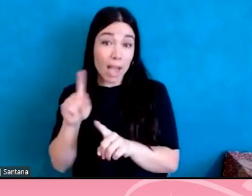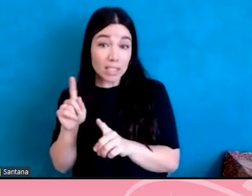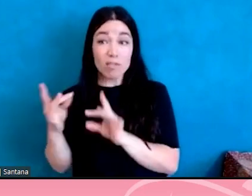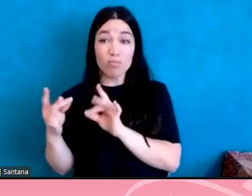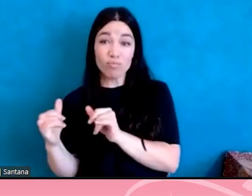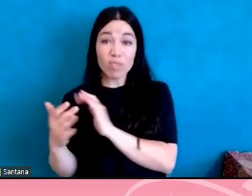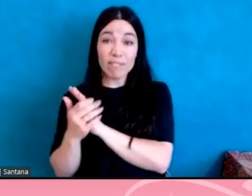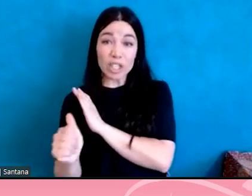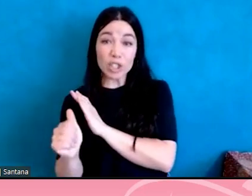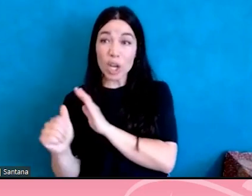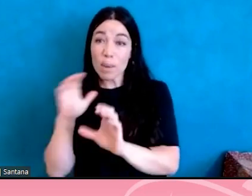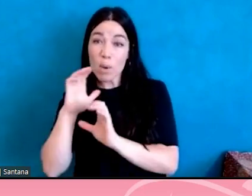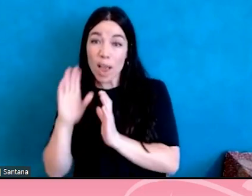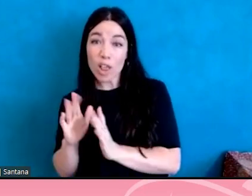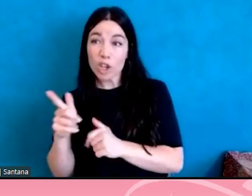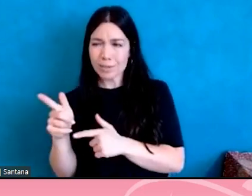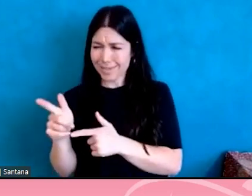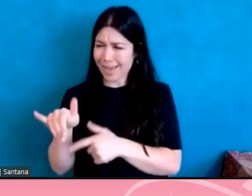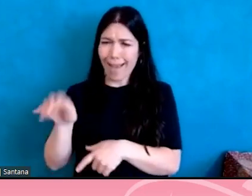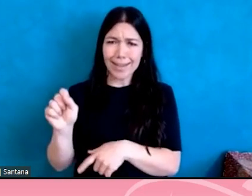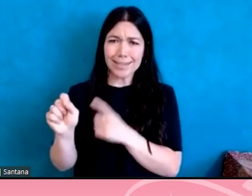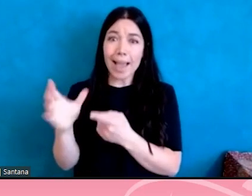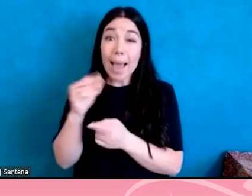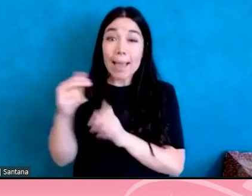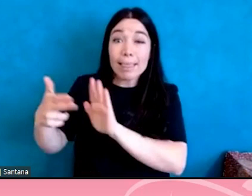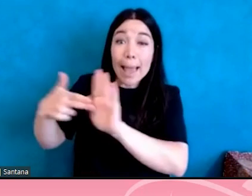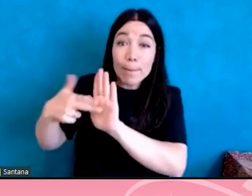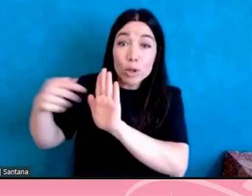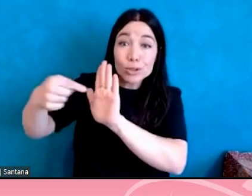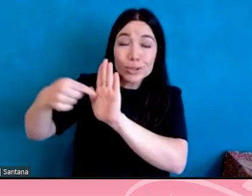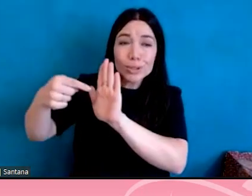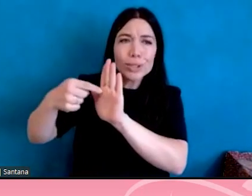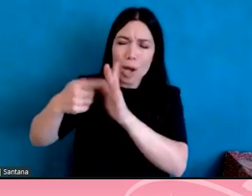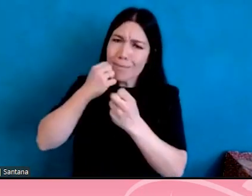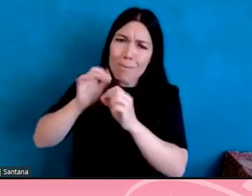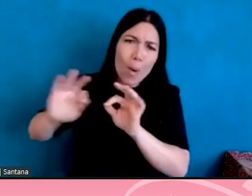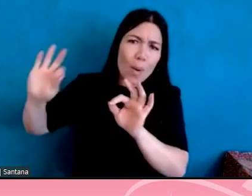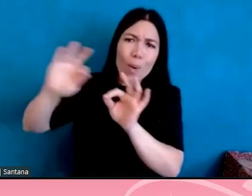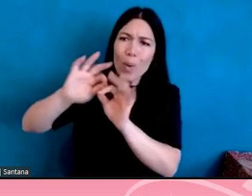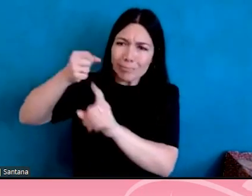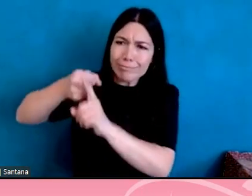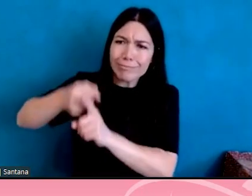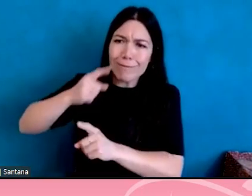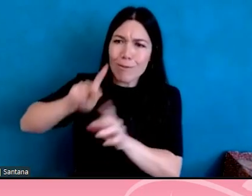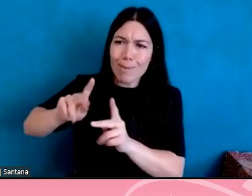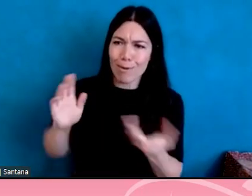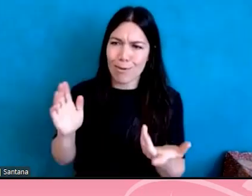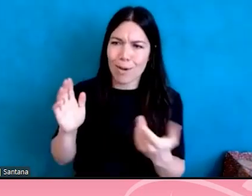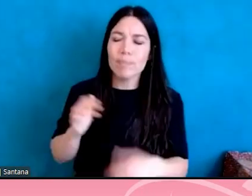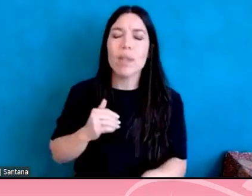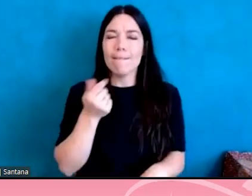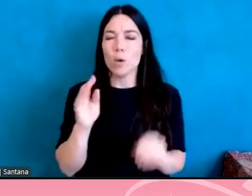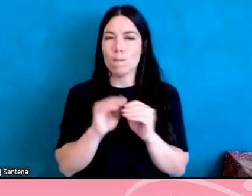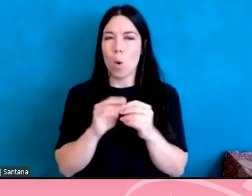that labels matter. I have a few more slides that are just the references here. These will be made